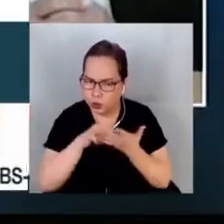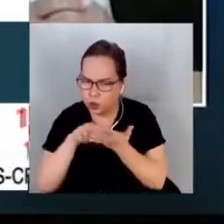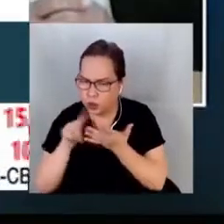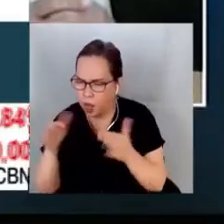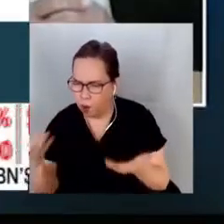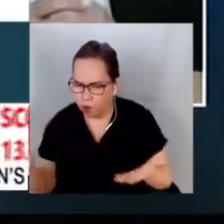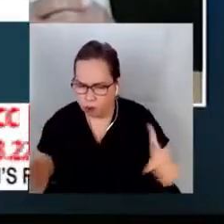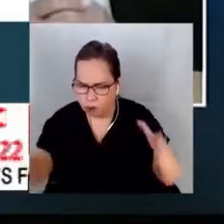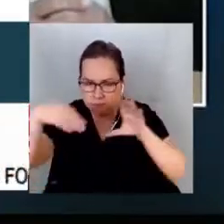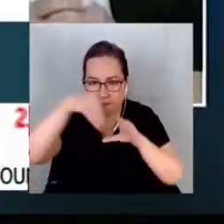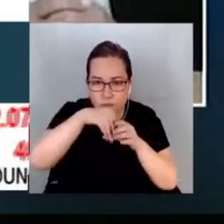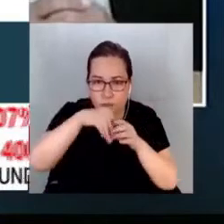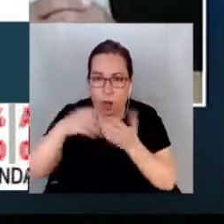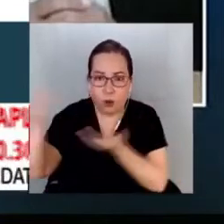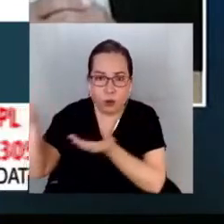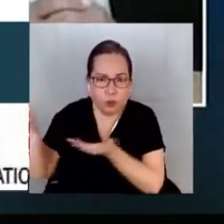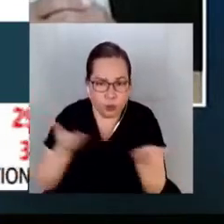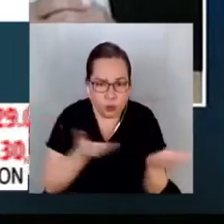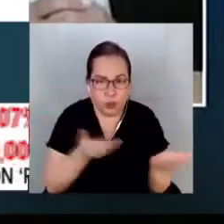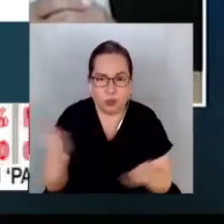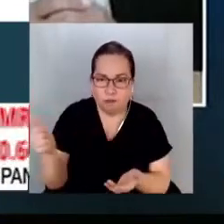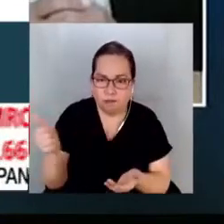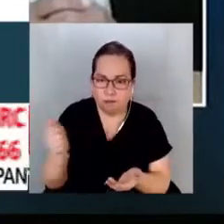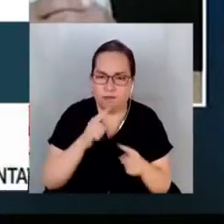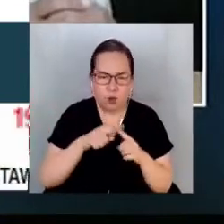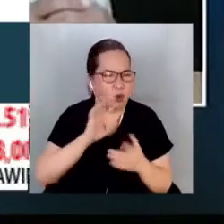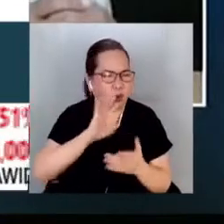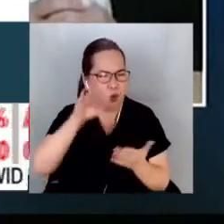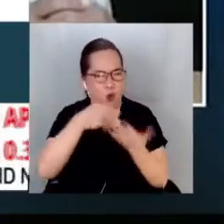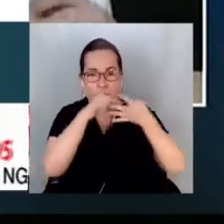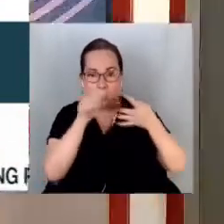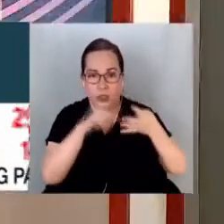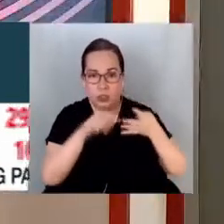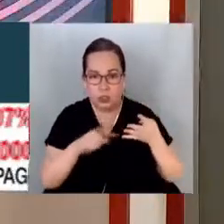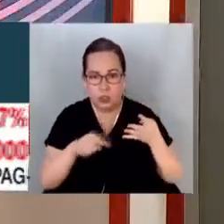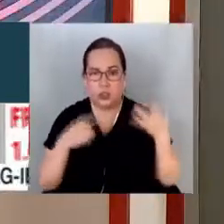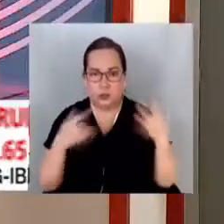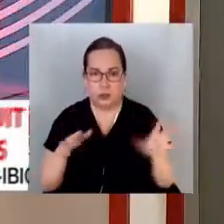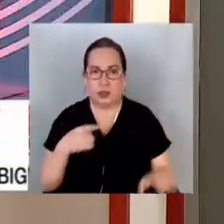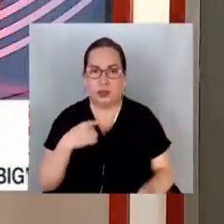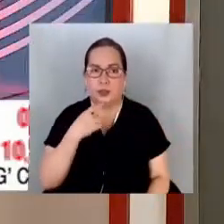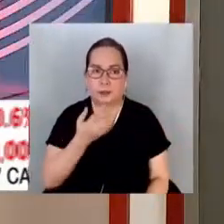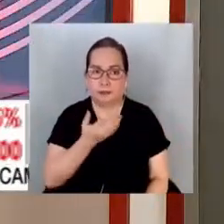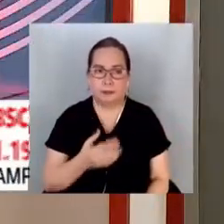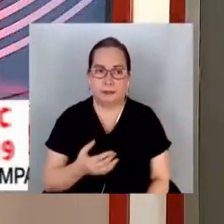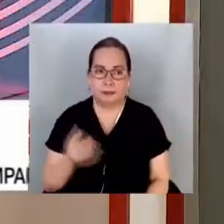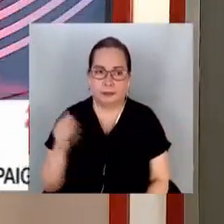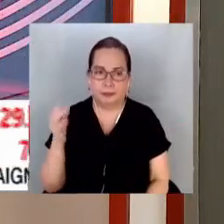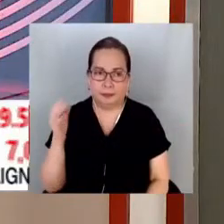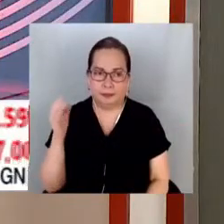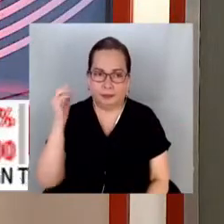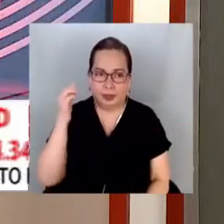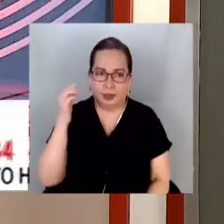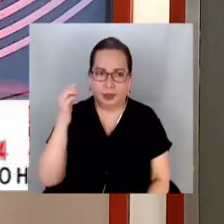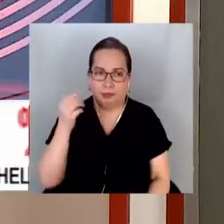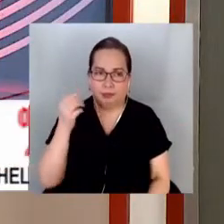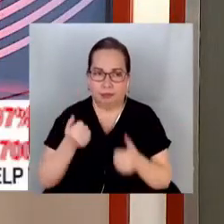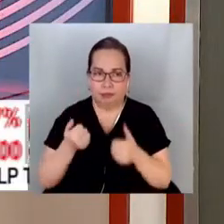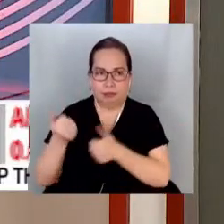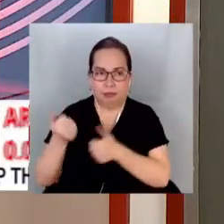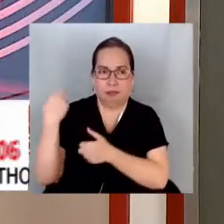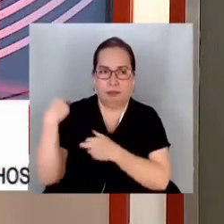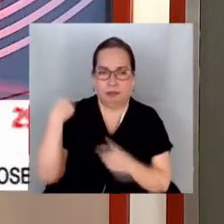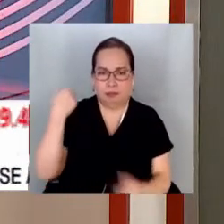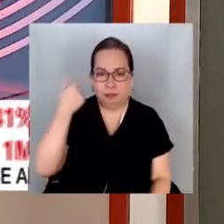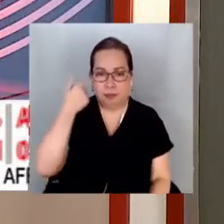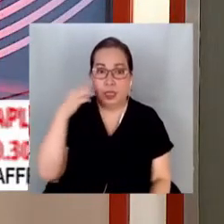magkakaroon ng tinatawag na transport, lahat. The Makati Shangri-La Hotel is closing